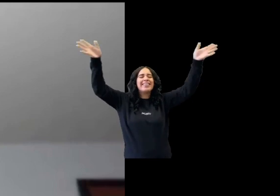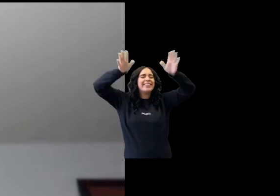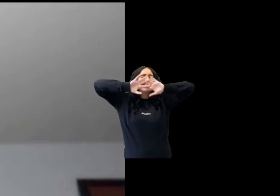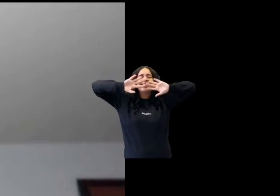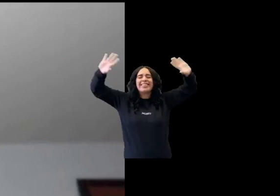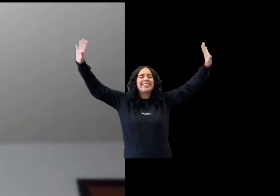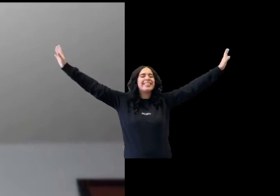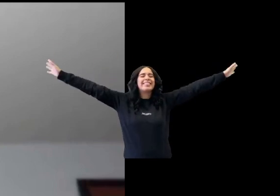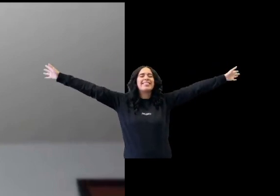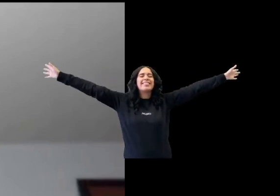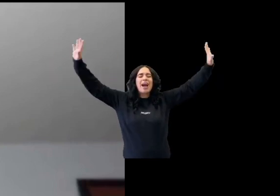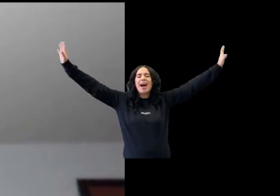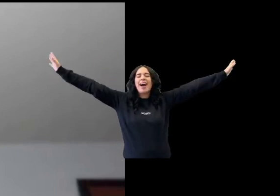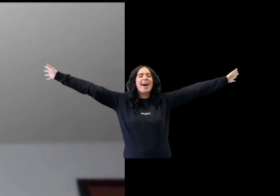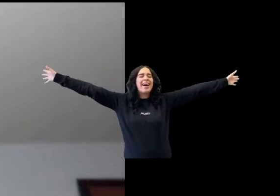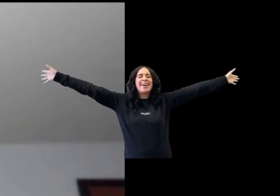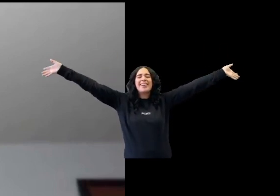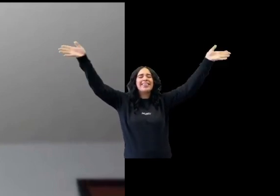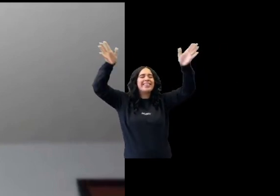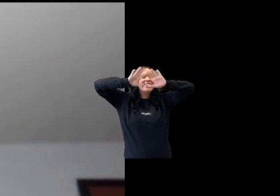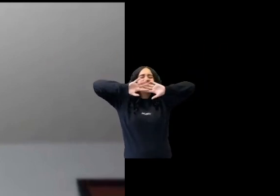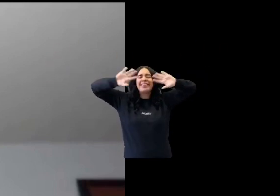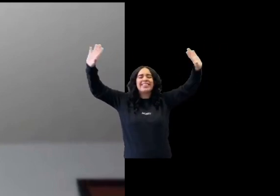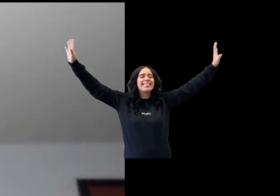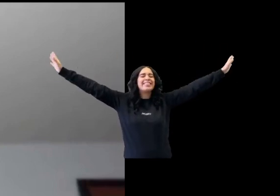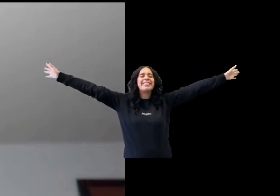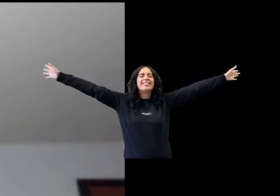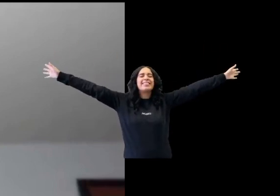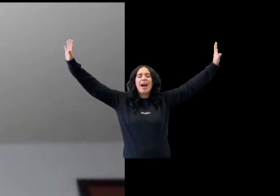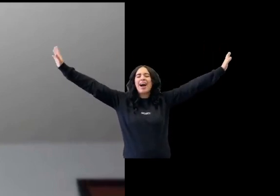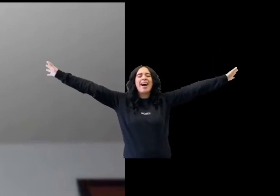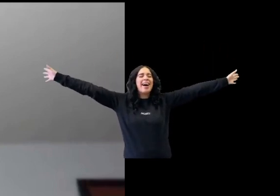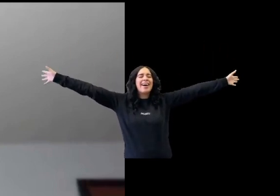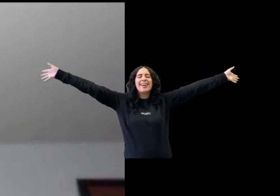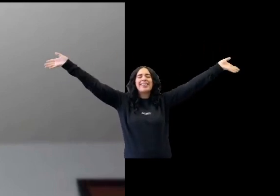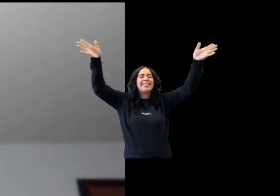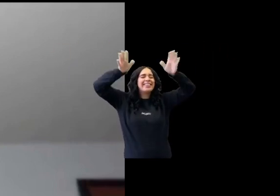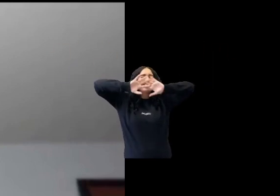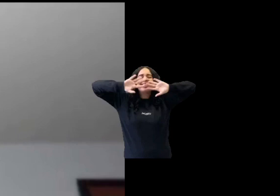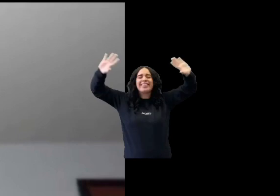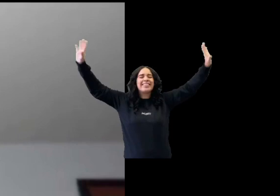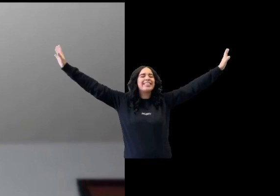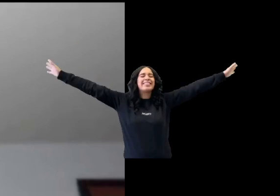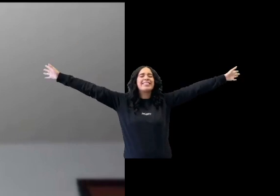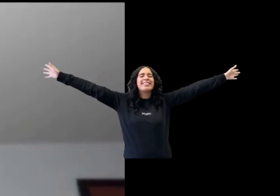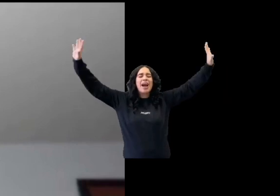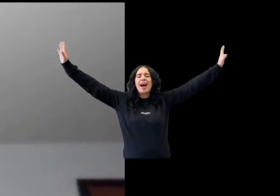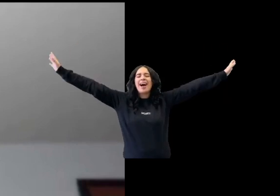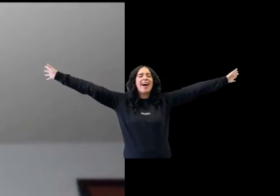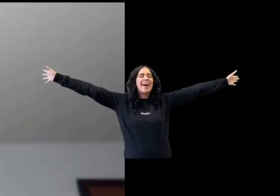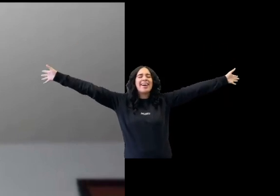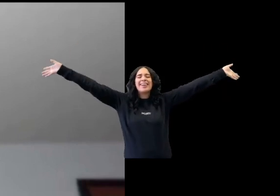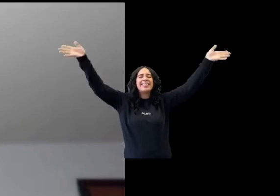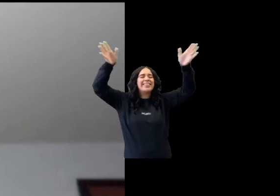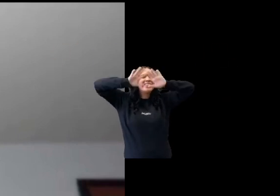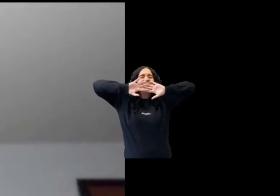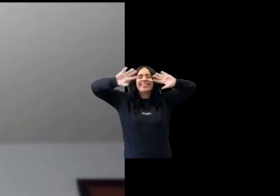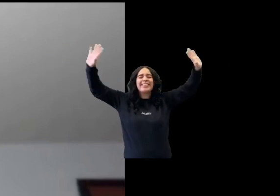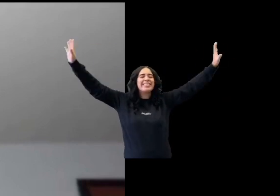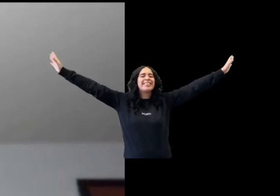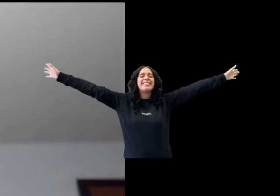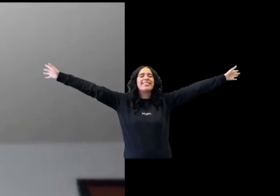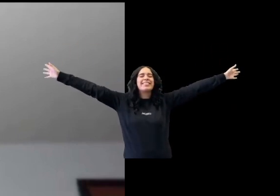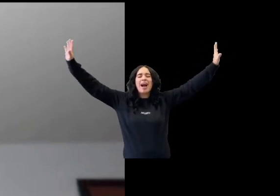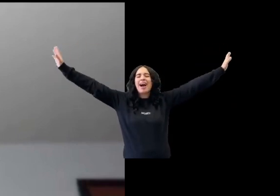ain't got time for that, to be really honest with you. Girl need a storyline, and that's what it was. That's exactly what it was.